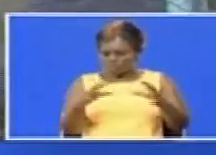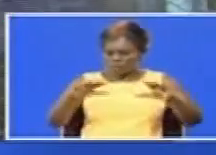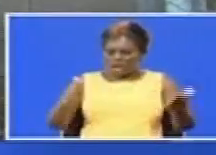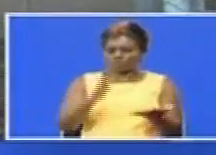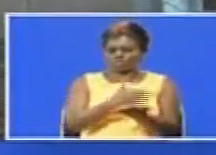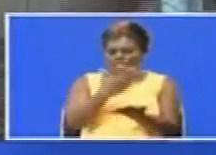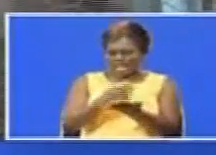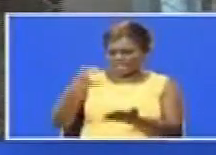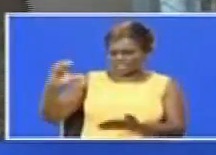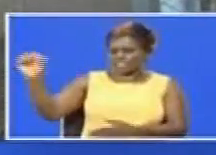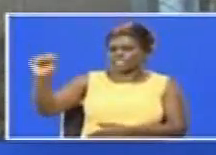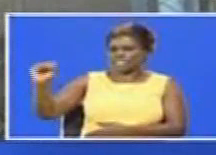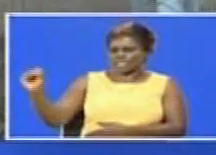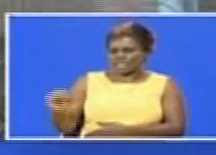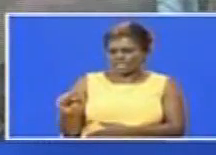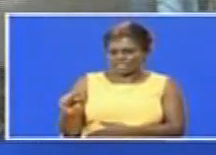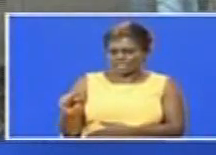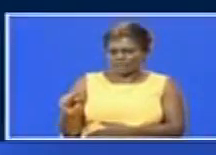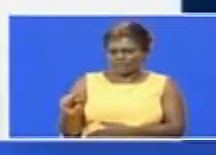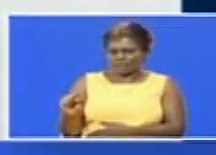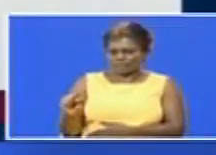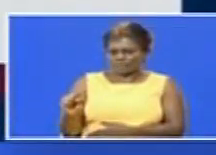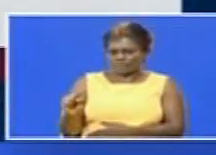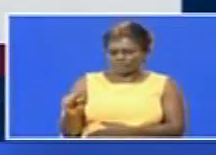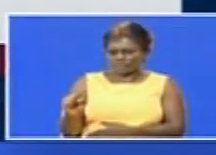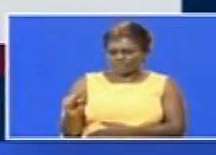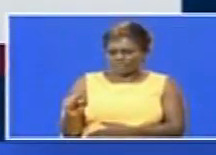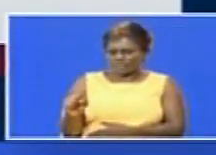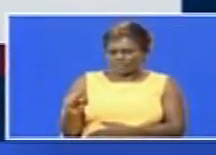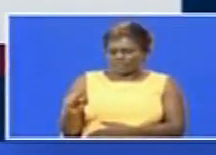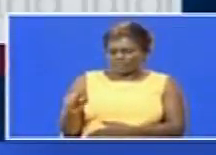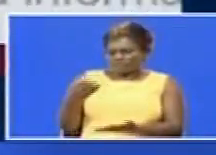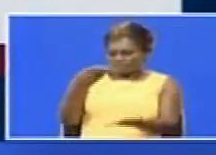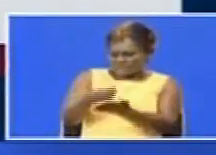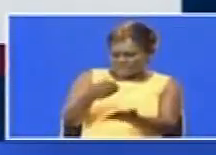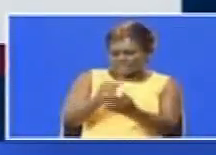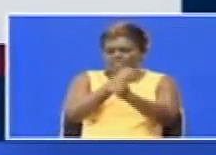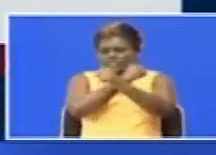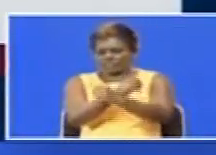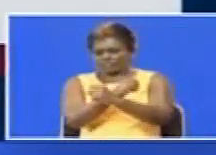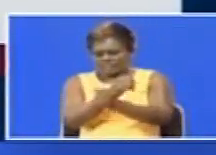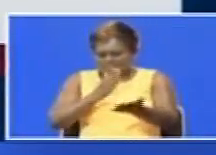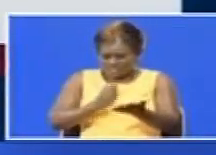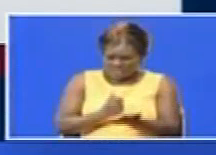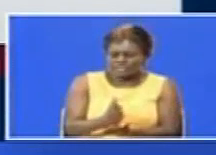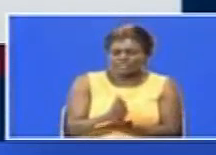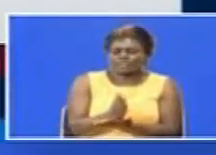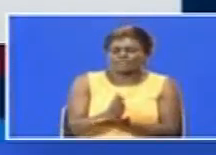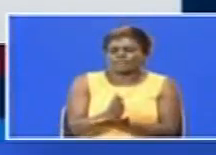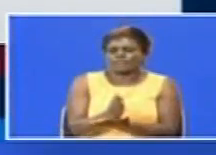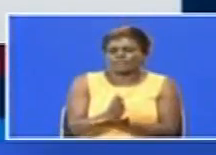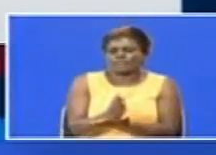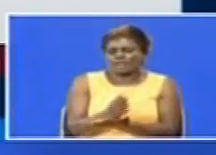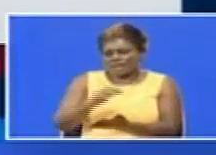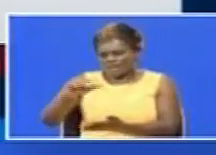share ministerial positions in a transitional government. Kiir's team will take the finance, defense and justice and information ministries.